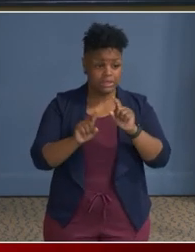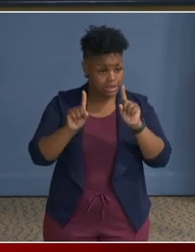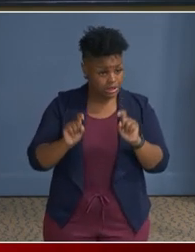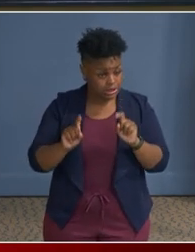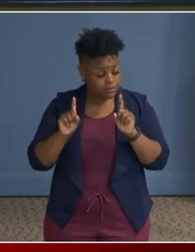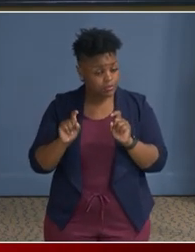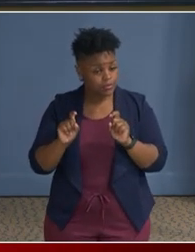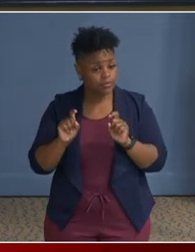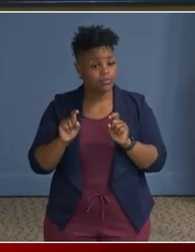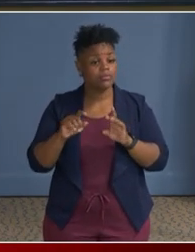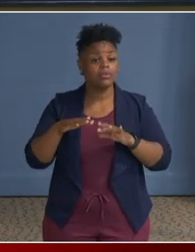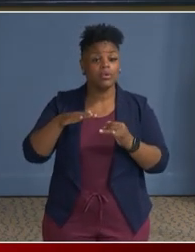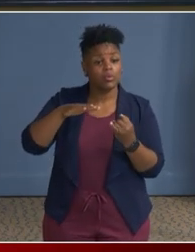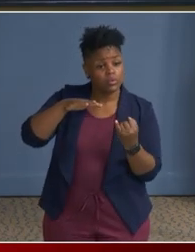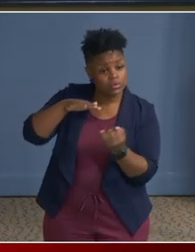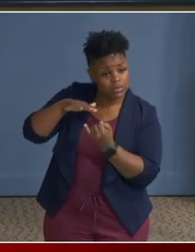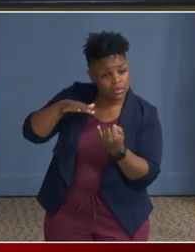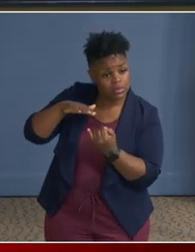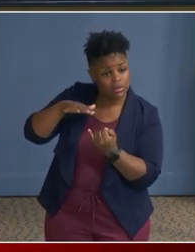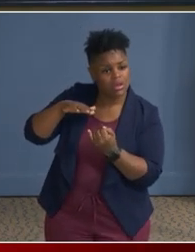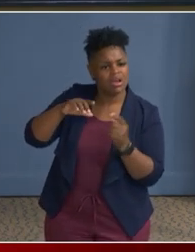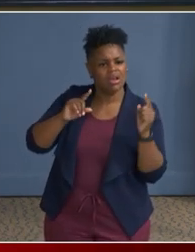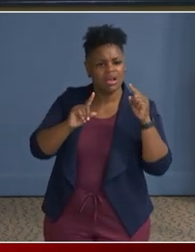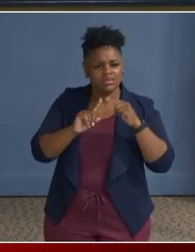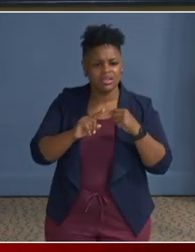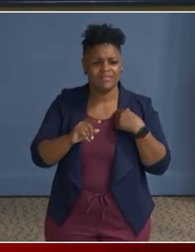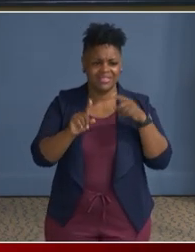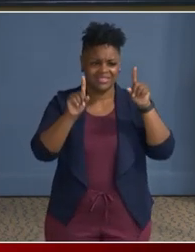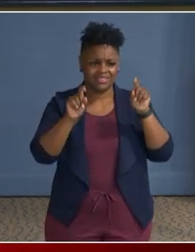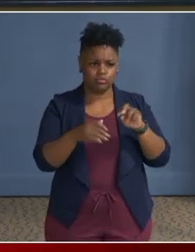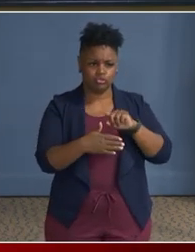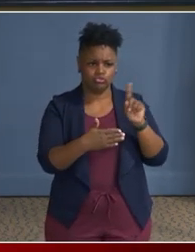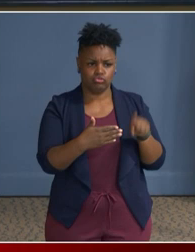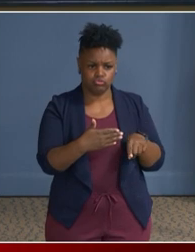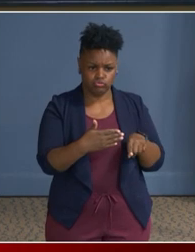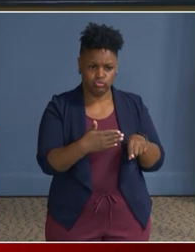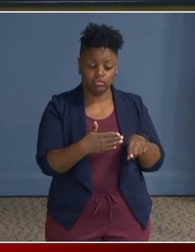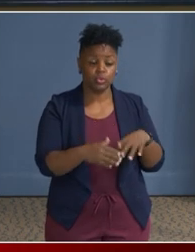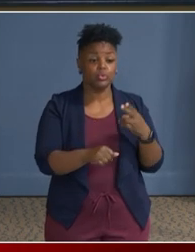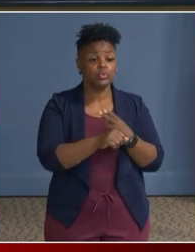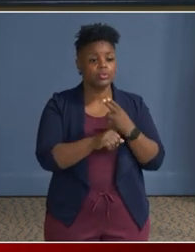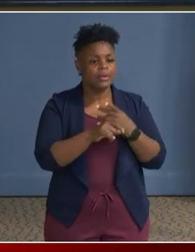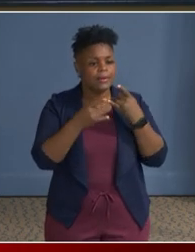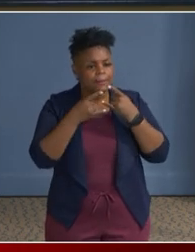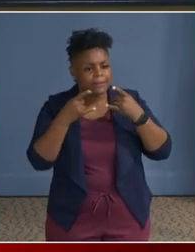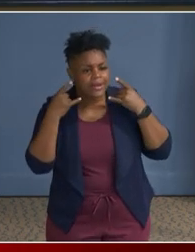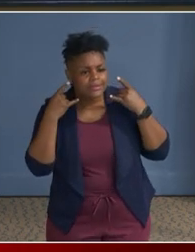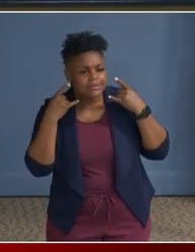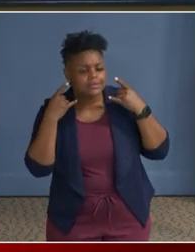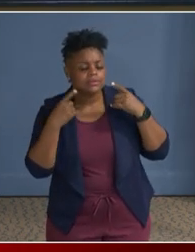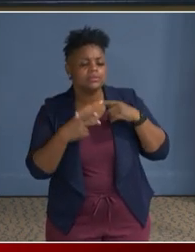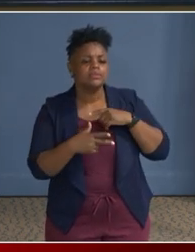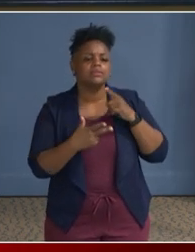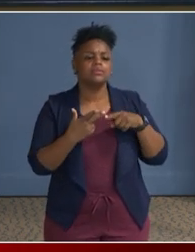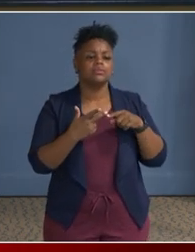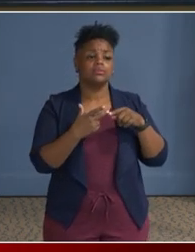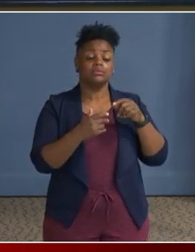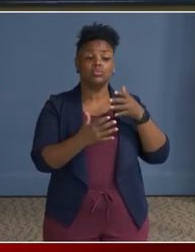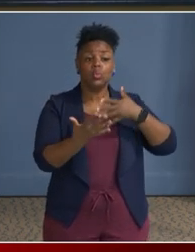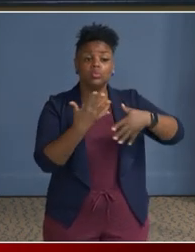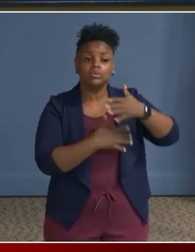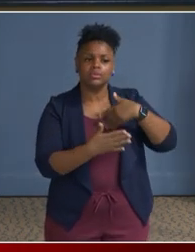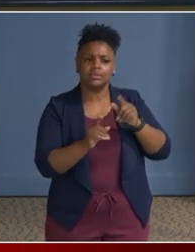you know the results of your test. Wear a mask. Continue to social distance and continue